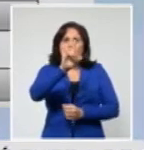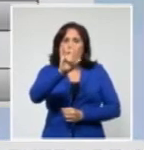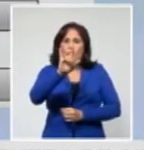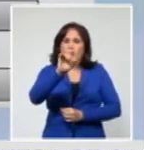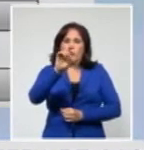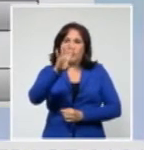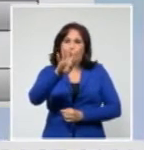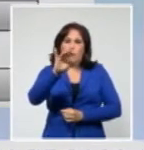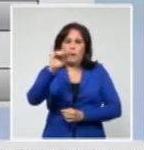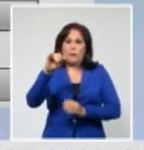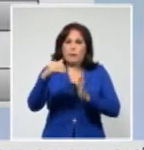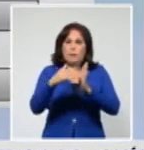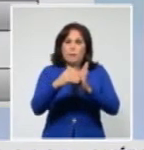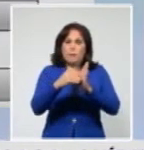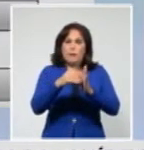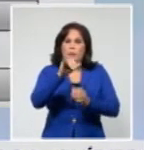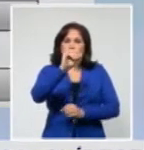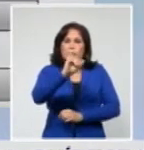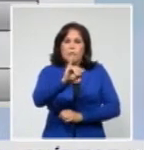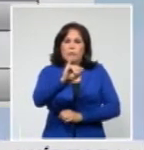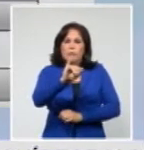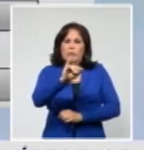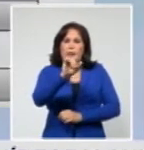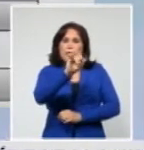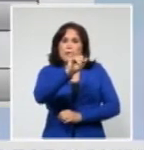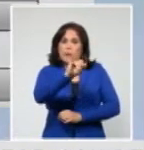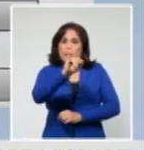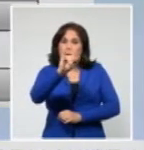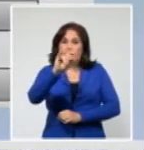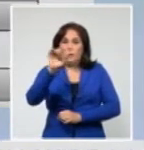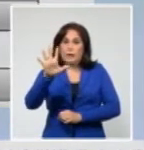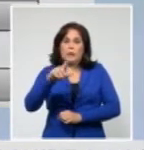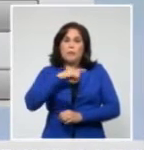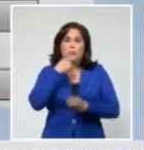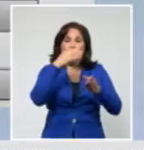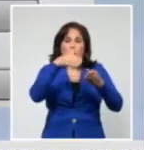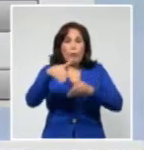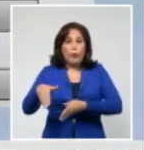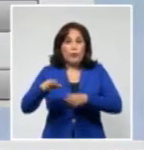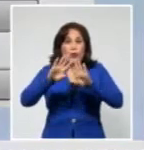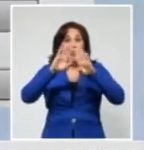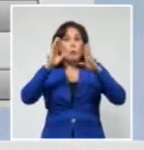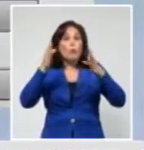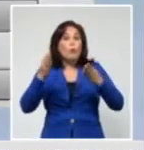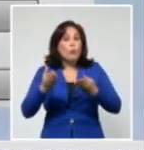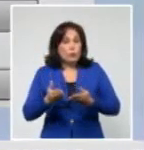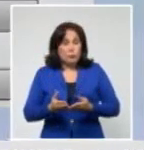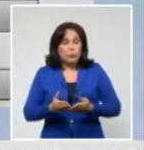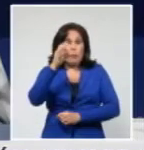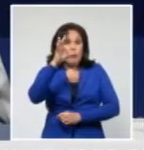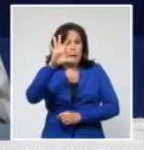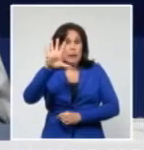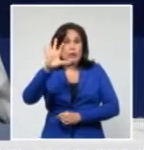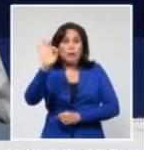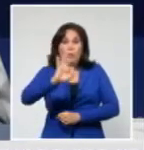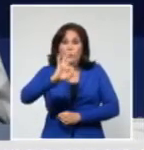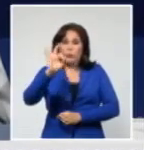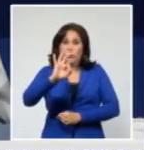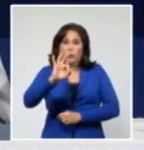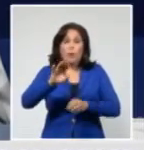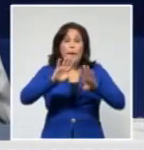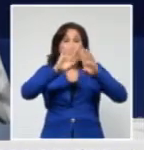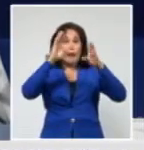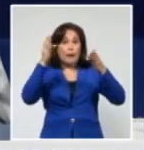946,665 COVID-19 fatalities and a mortality rate of 3.13%. The region